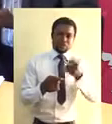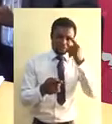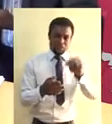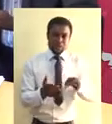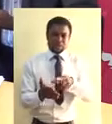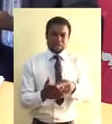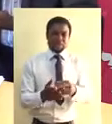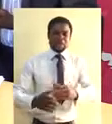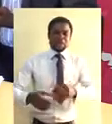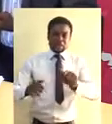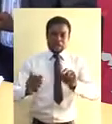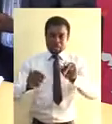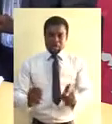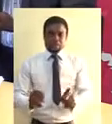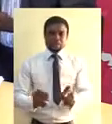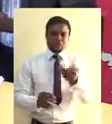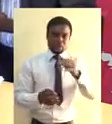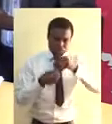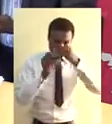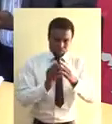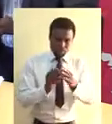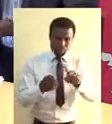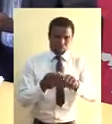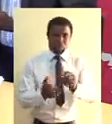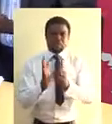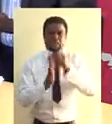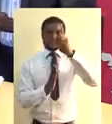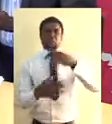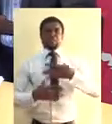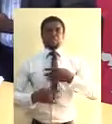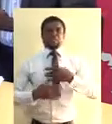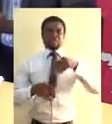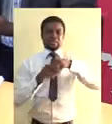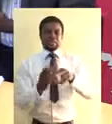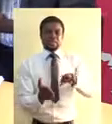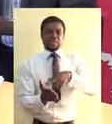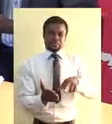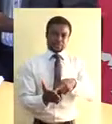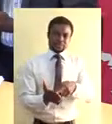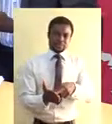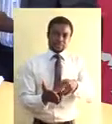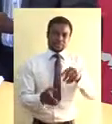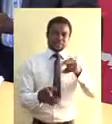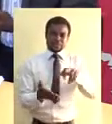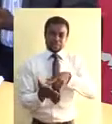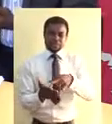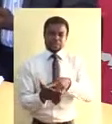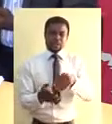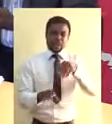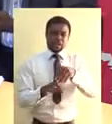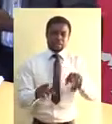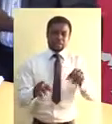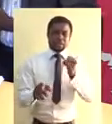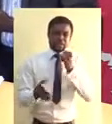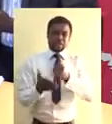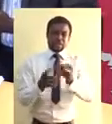students, so that they can know how to read and develop interest in reading. Because if you look into what we have today, reading as